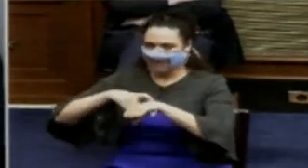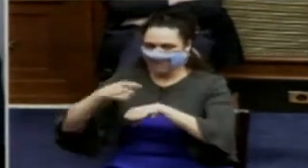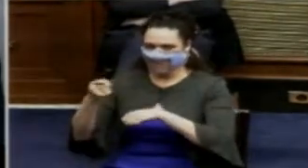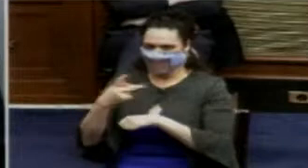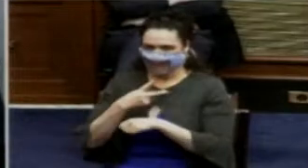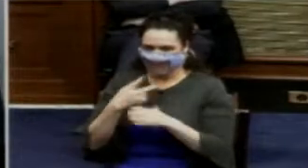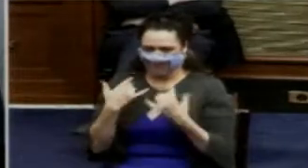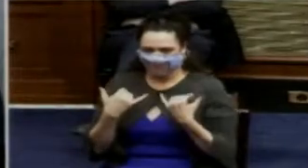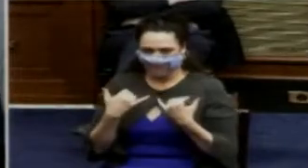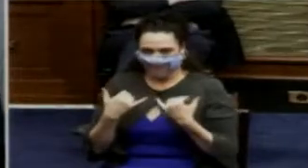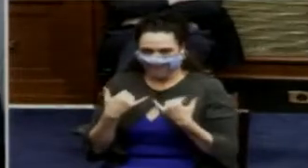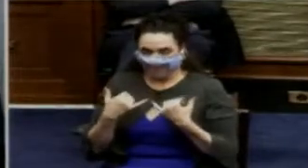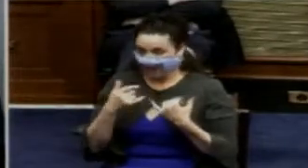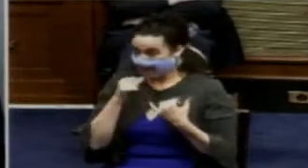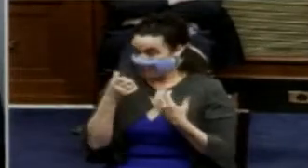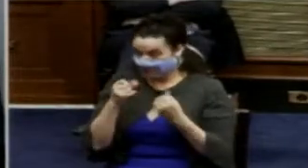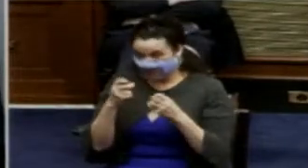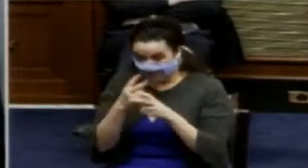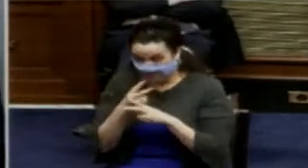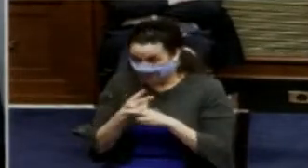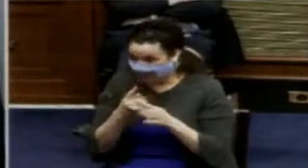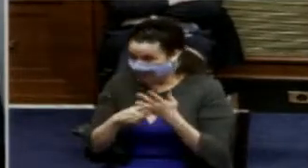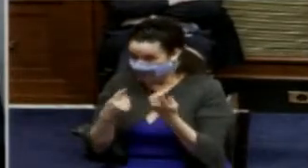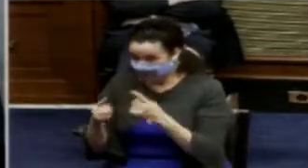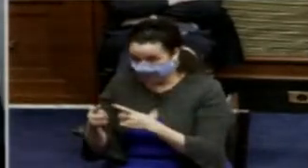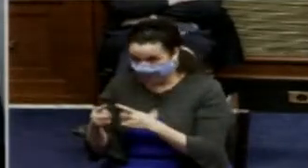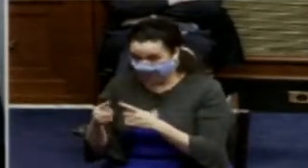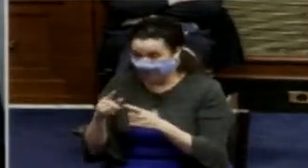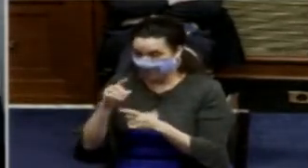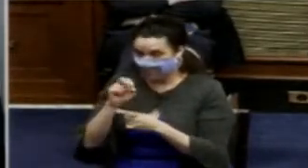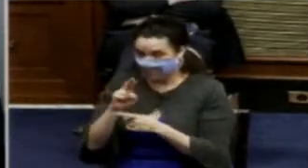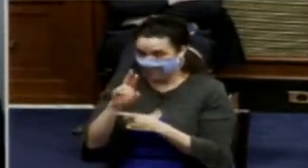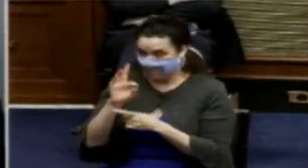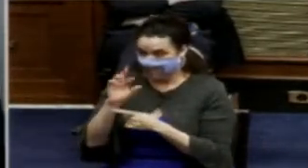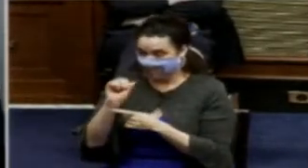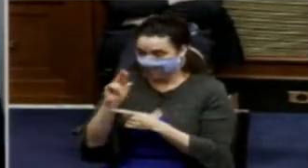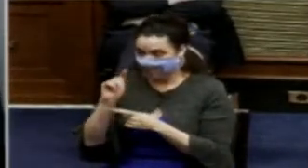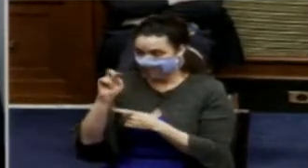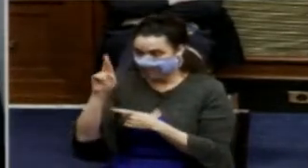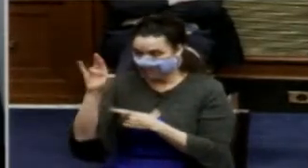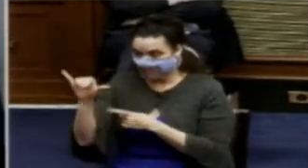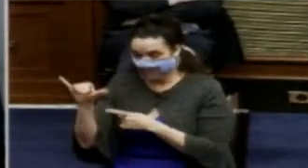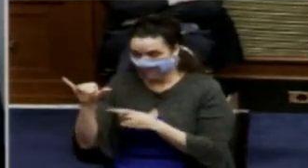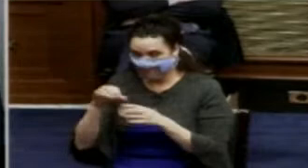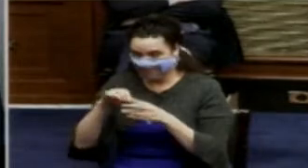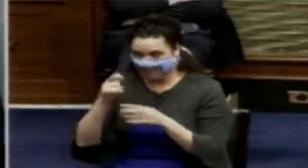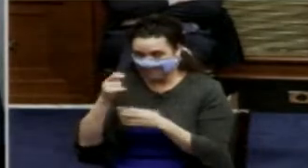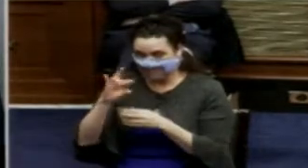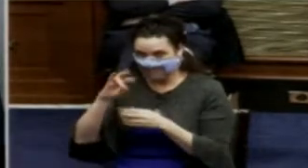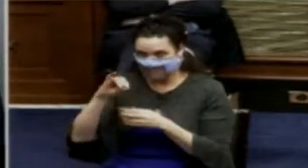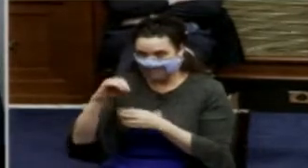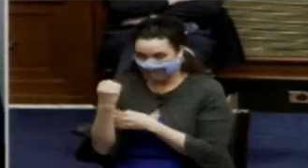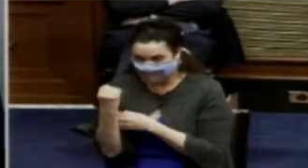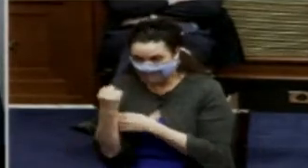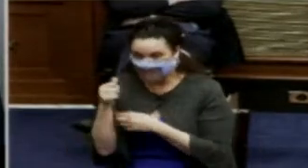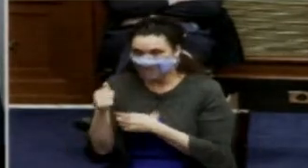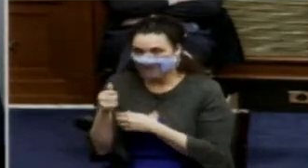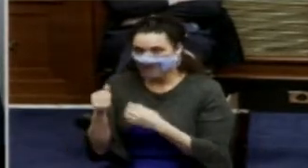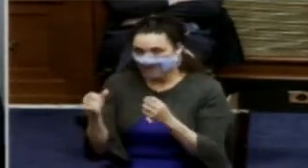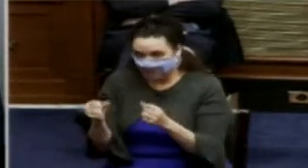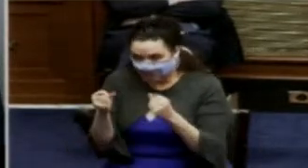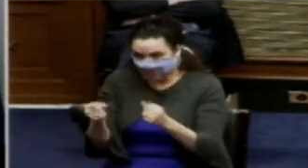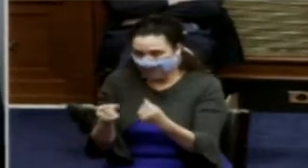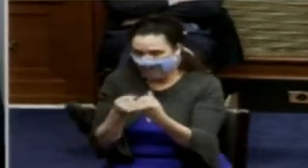where Mr. Fauntleroy was in the 1970s, but rather where he was all along since then. And he was a big, strong advocate of